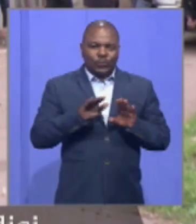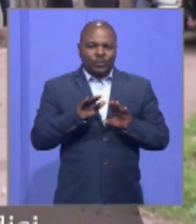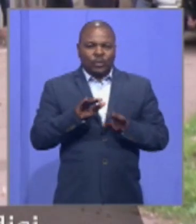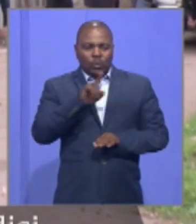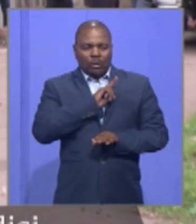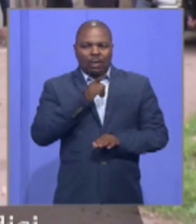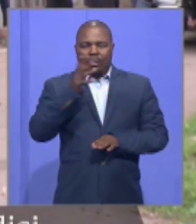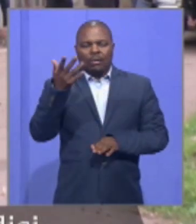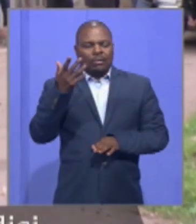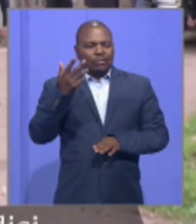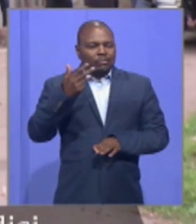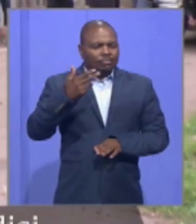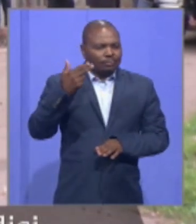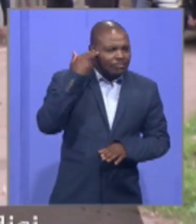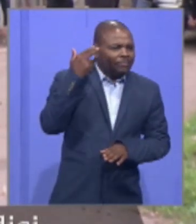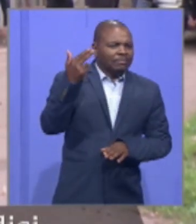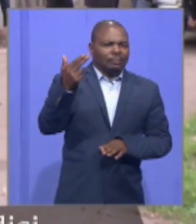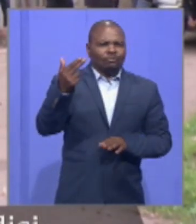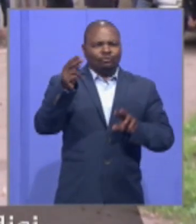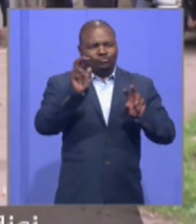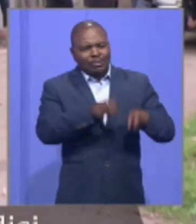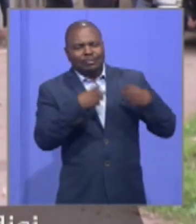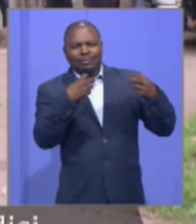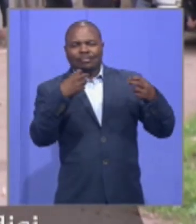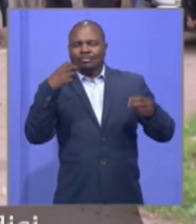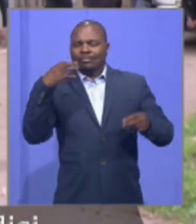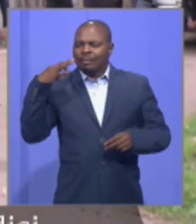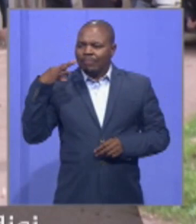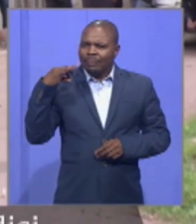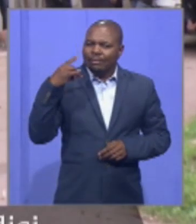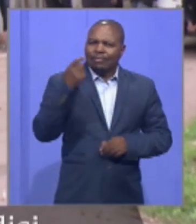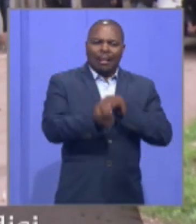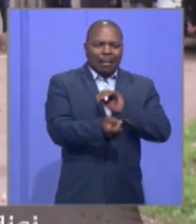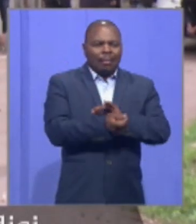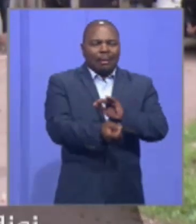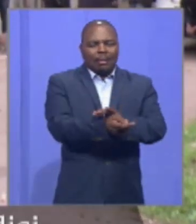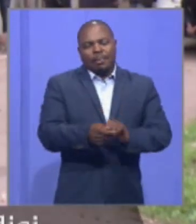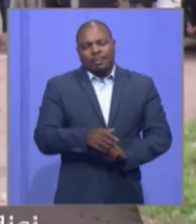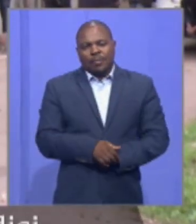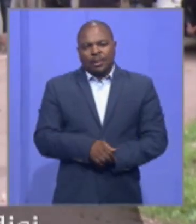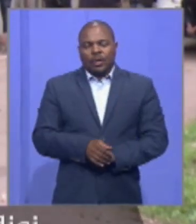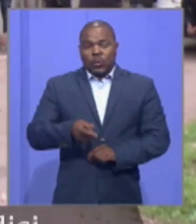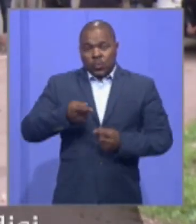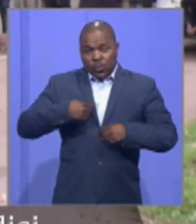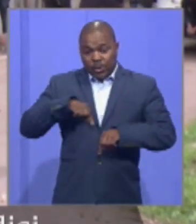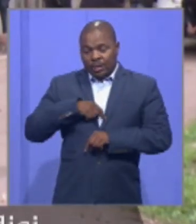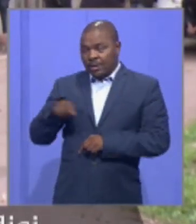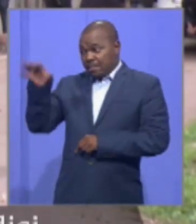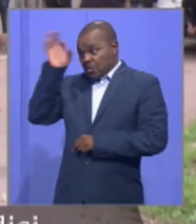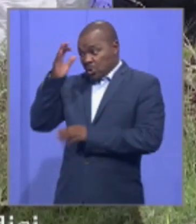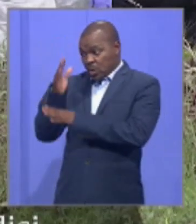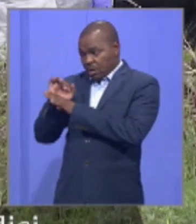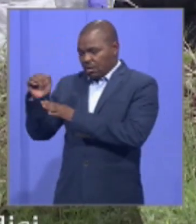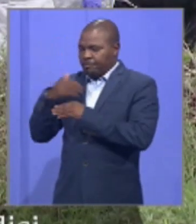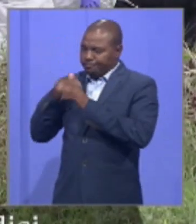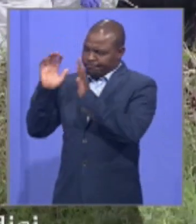robbed, raped almost every day. So we appreciate the act of the